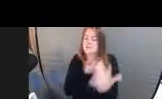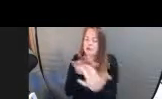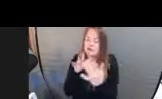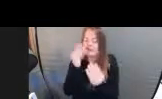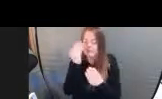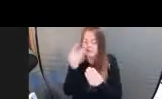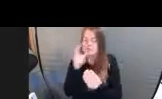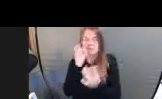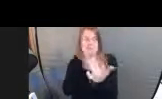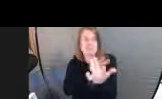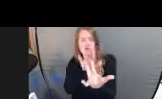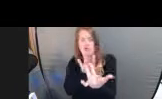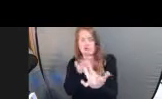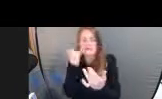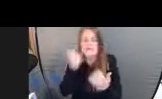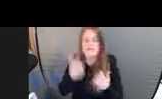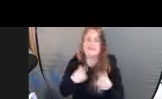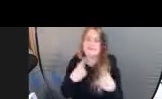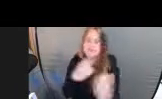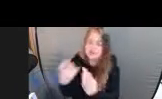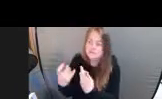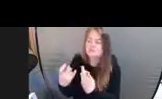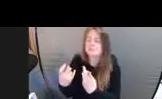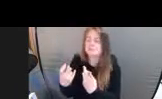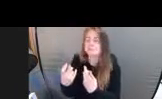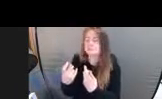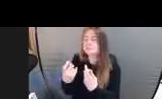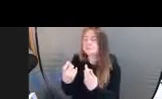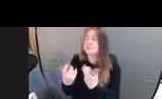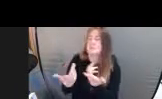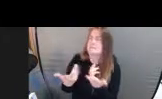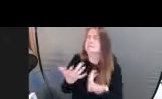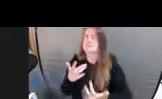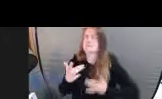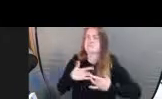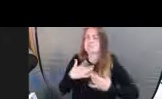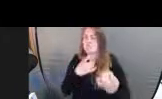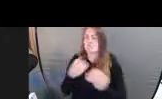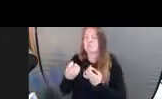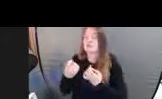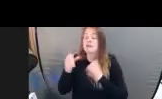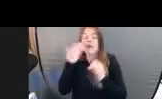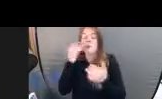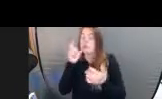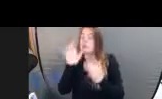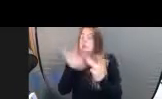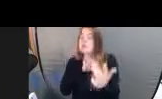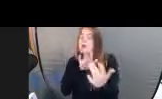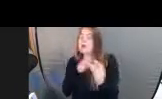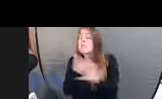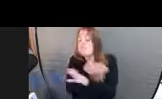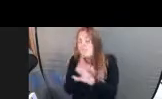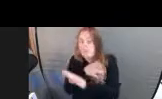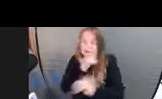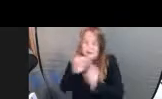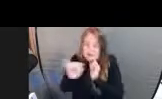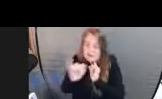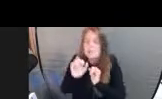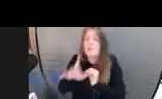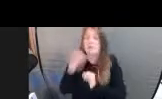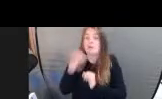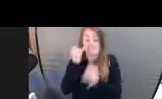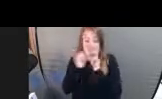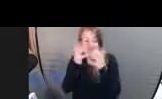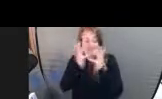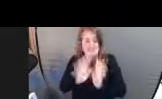details of any questions that somebody could answer or ask rather prior to being in an interview process or even after the fact,